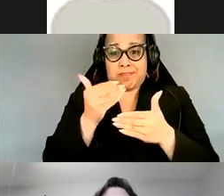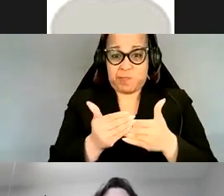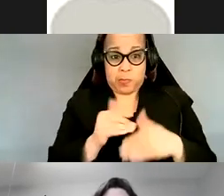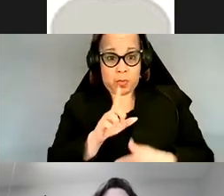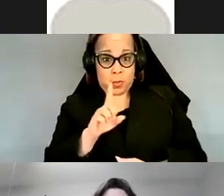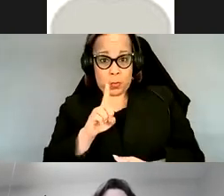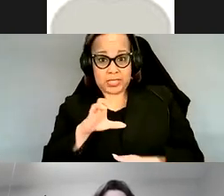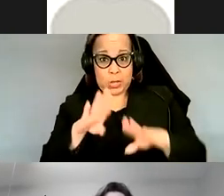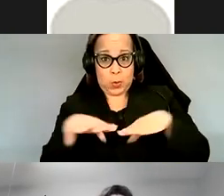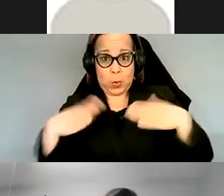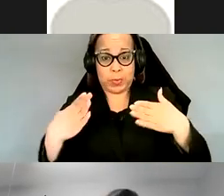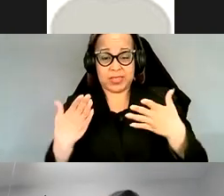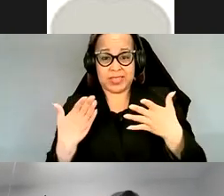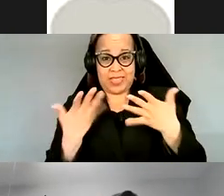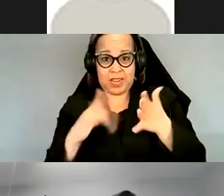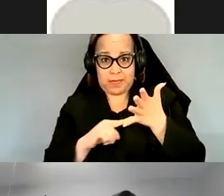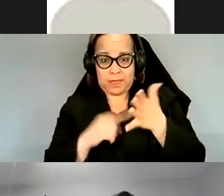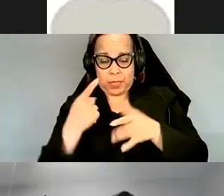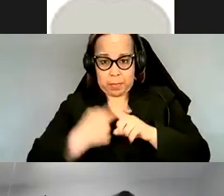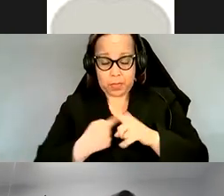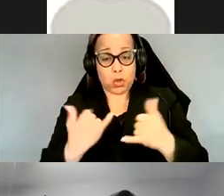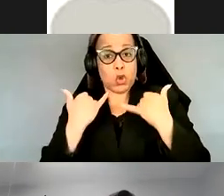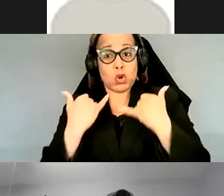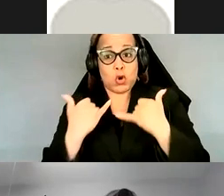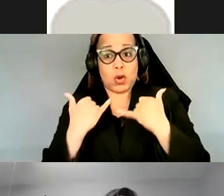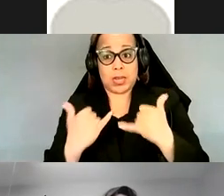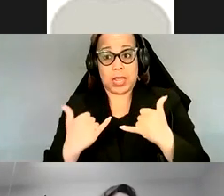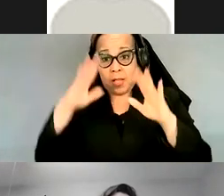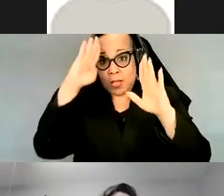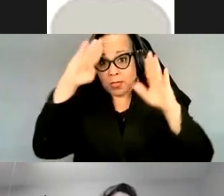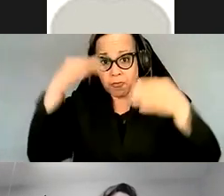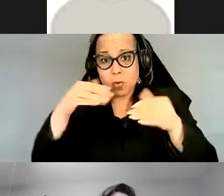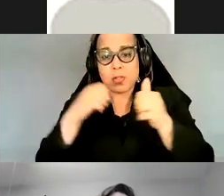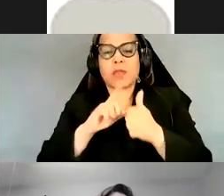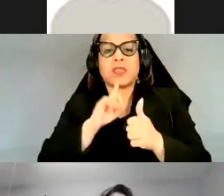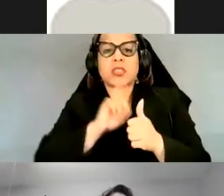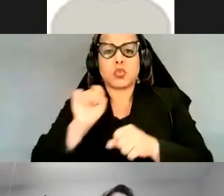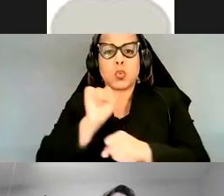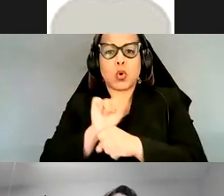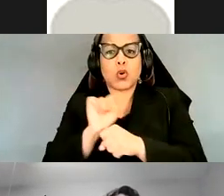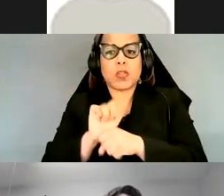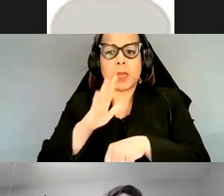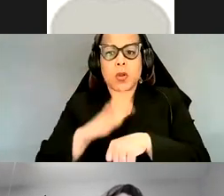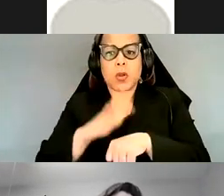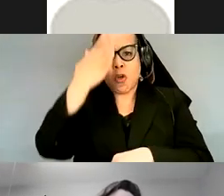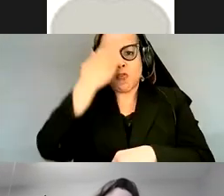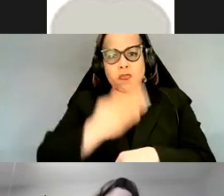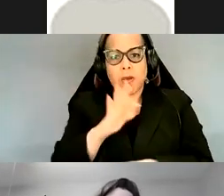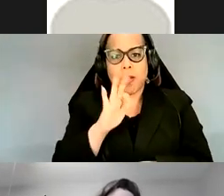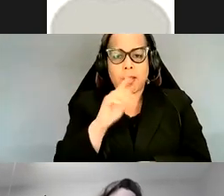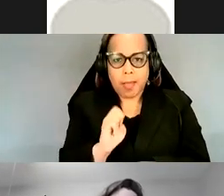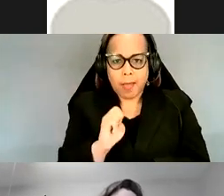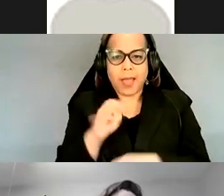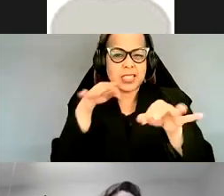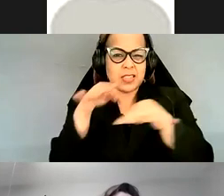1C opens here at the end of the month. Currently, our focus in terms of essential workers has been on frontline essential workers as defined by